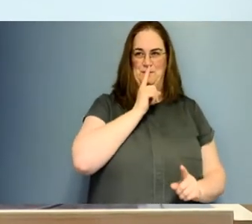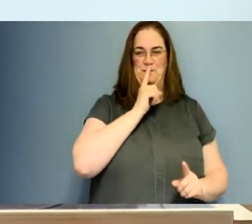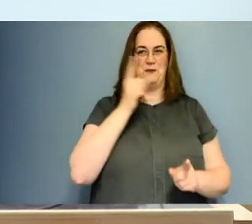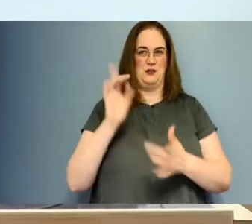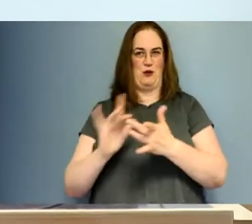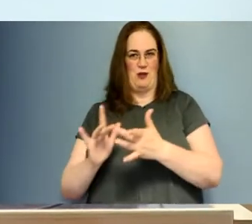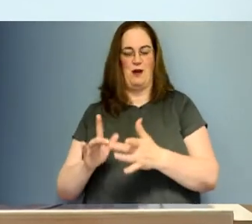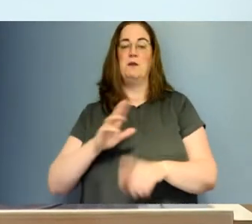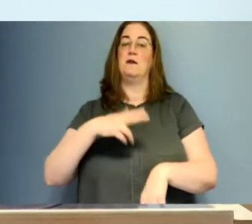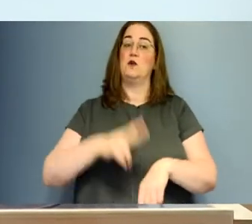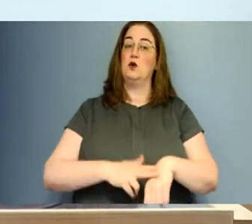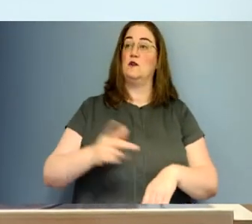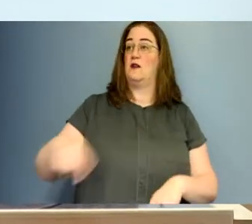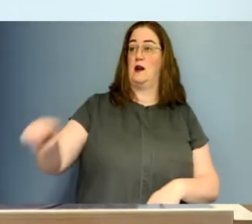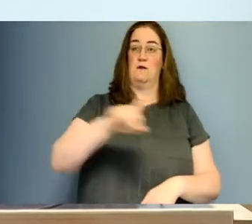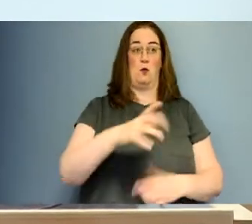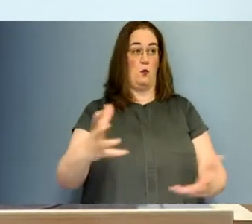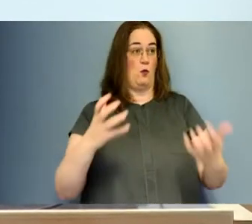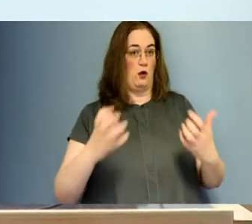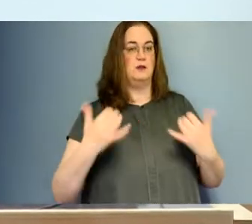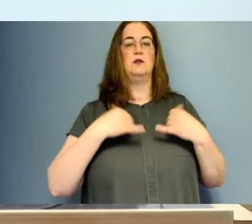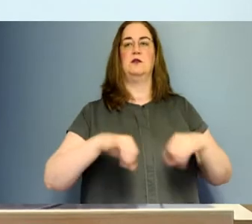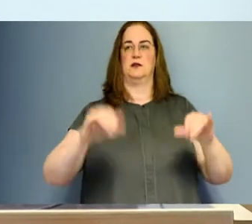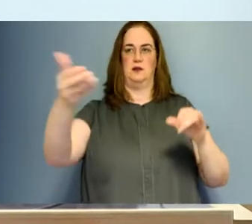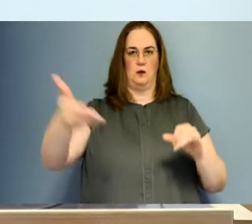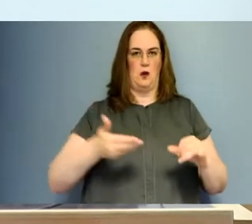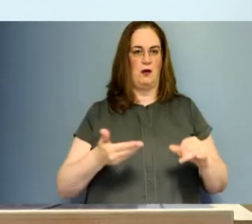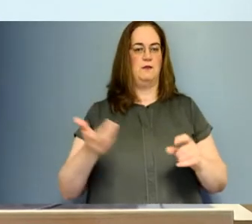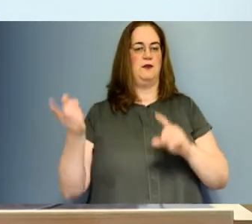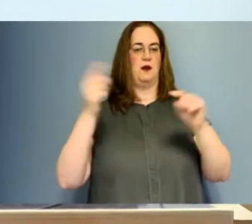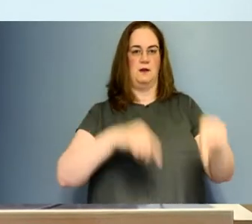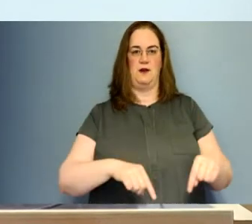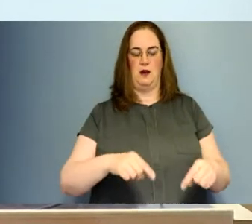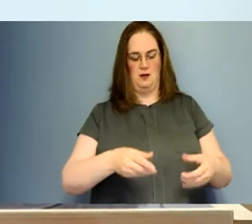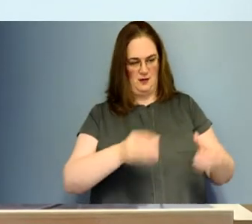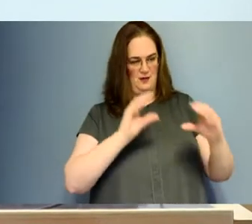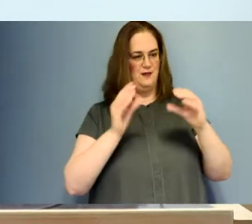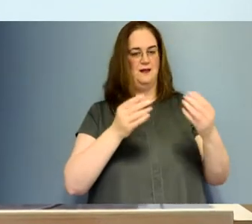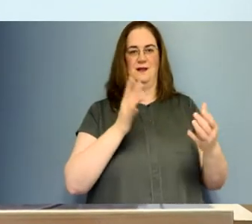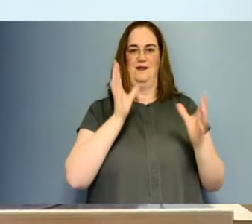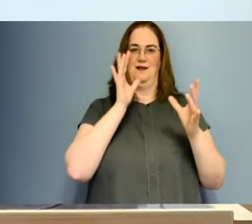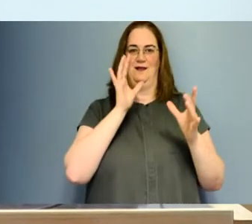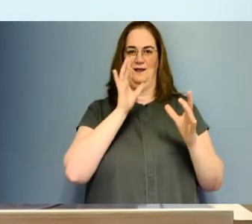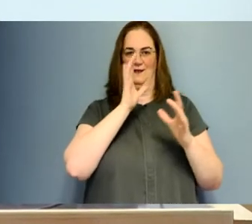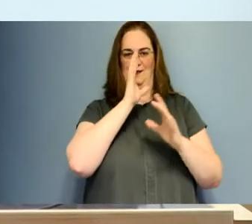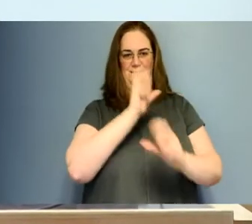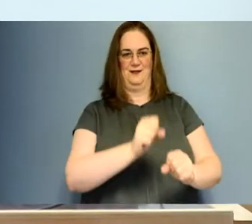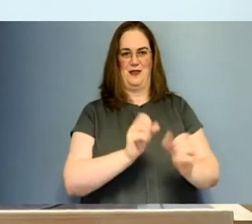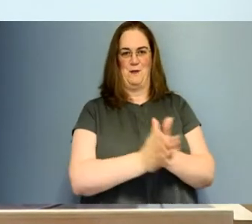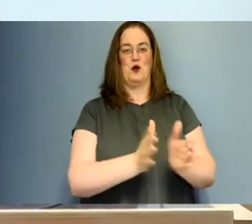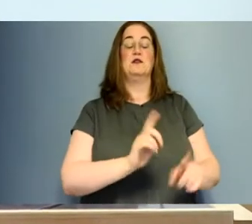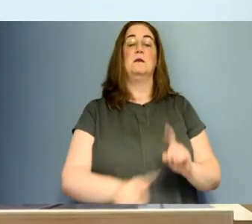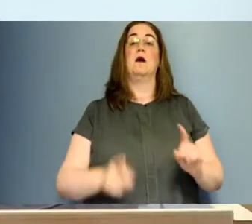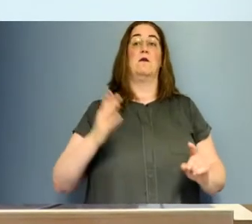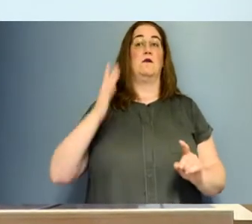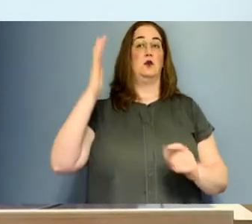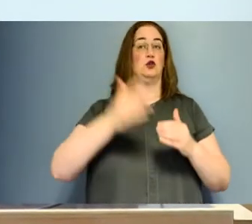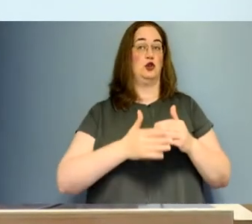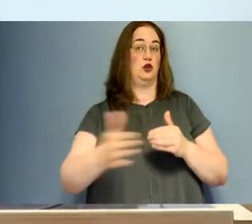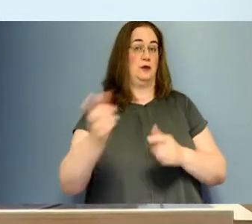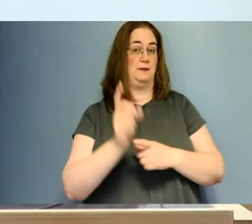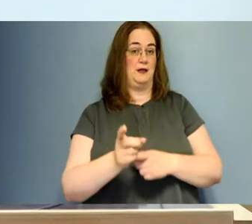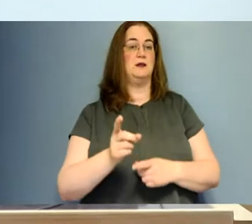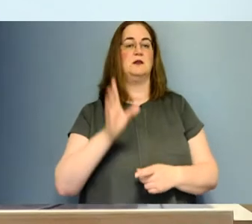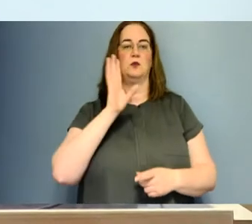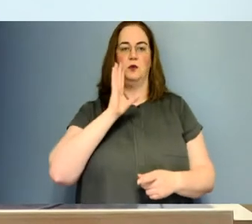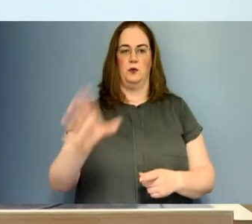But of course, if anyone ever wants to do that, they're still welcome to come down and marvel at them. But for future minutes moving forward,